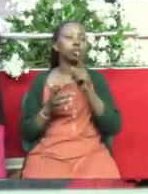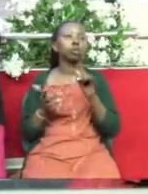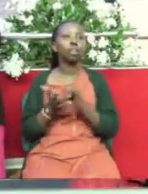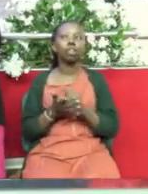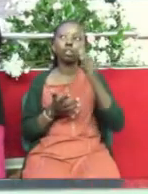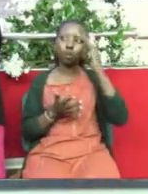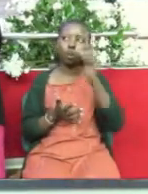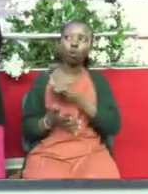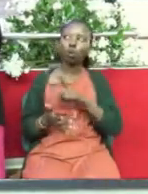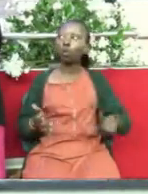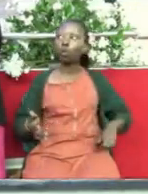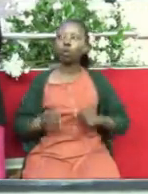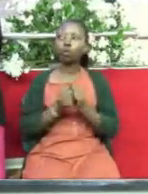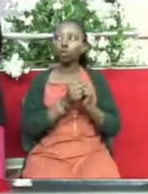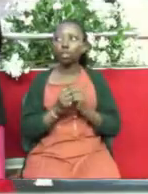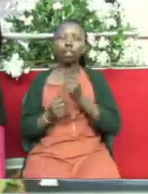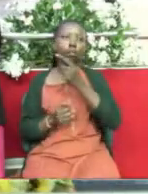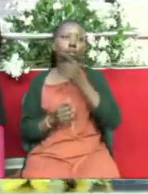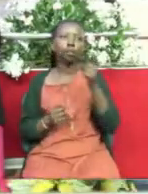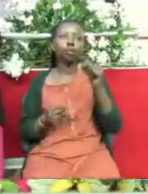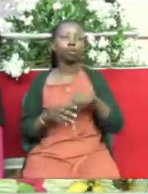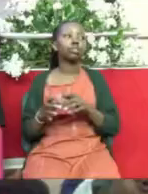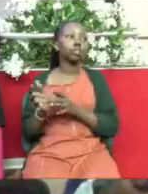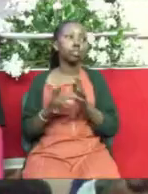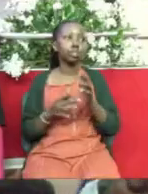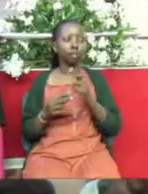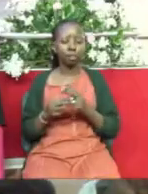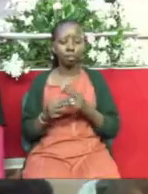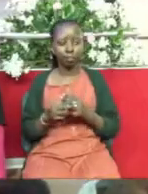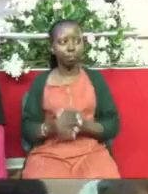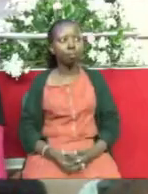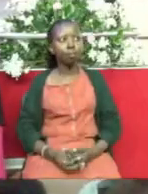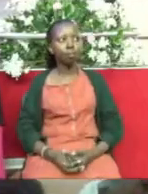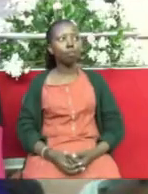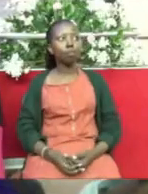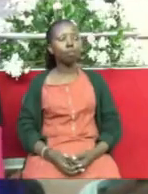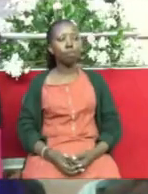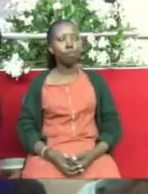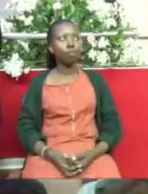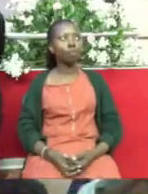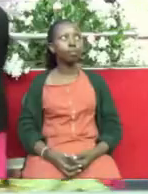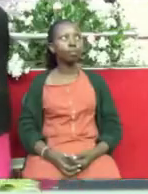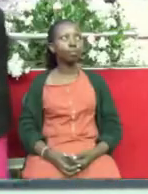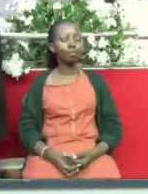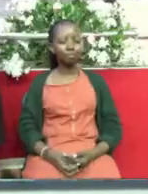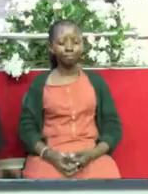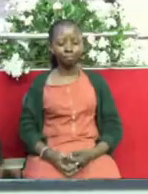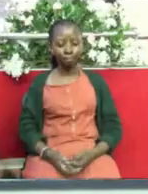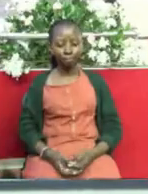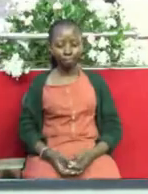Lord is with you. In the mighty name of Jesus. In the mighty name of Jesus. Just keep coming in Jesus'